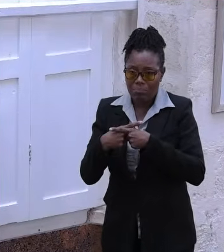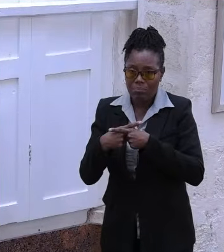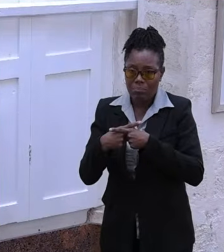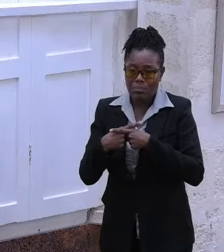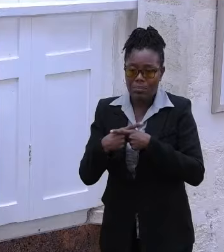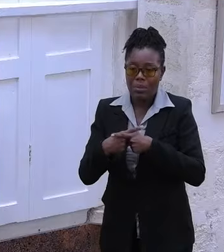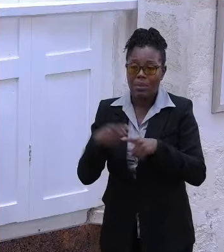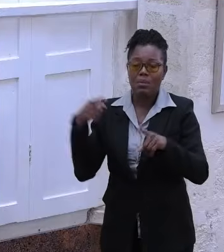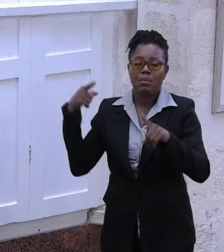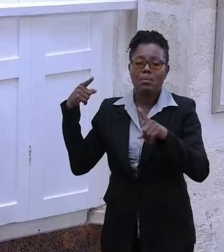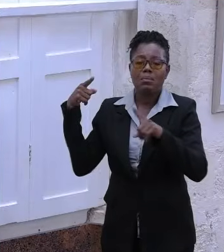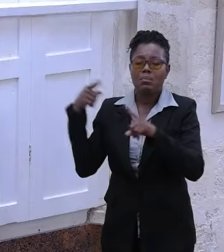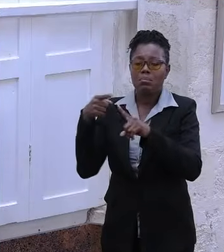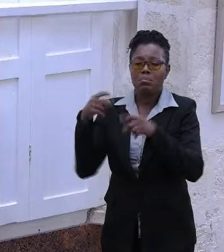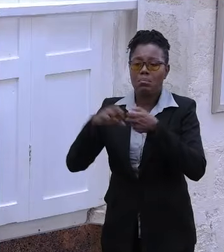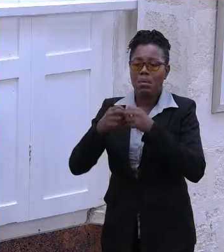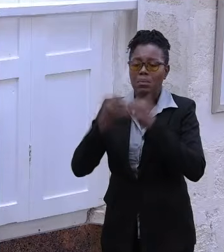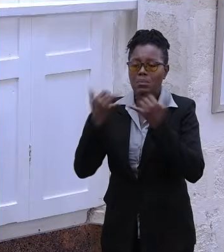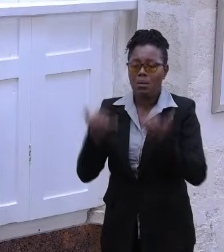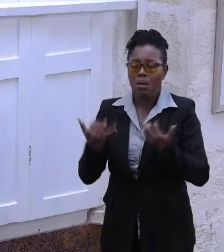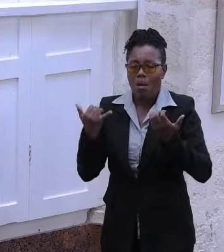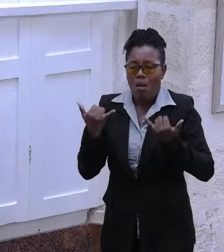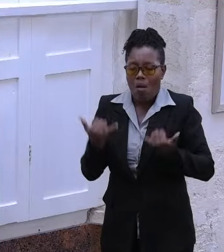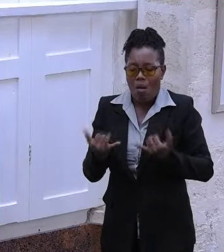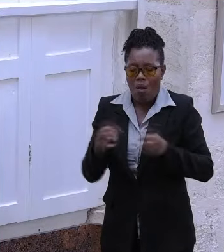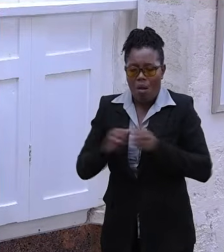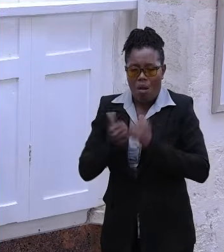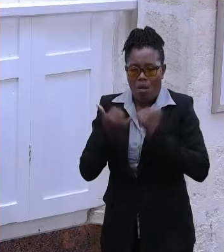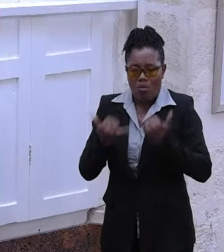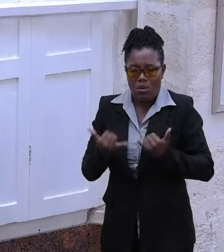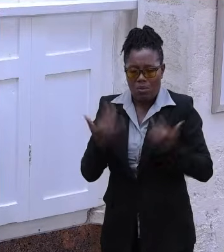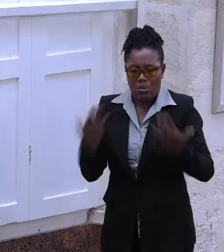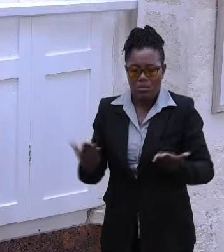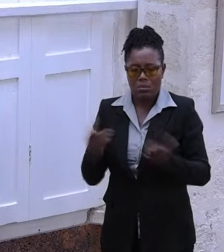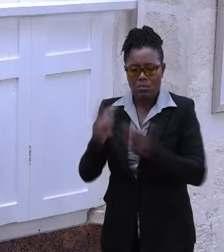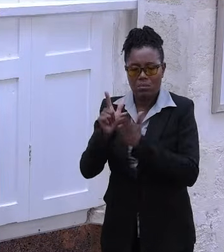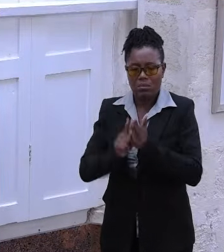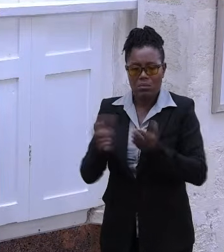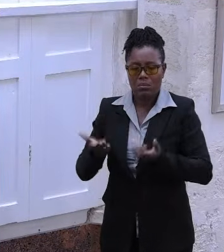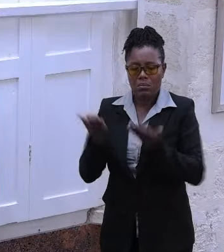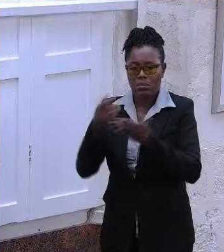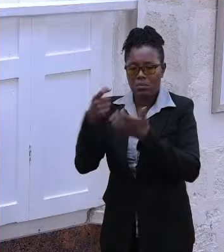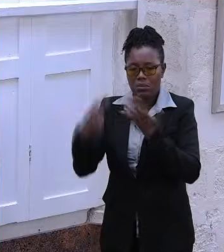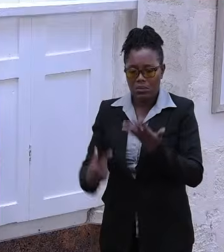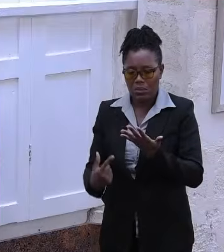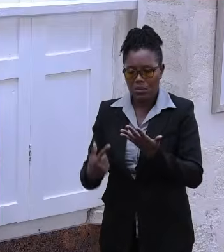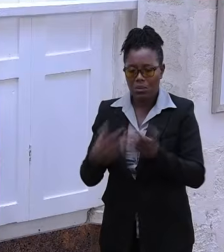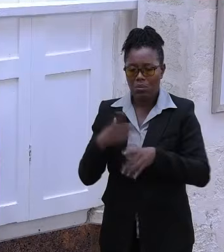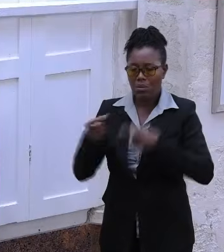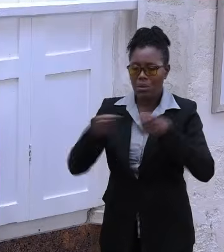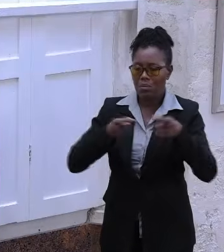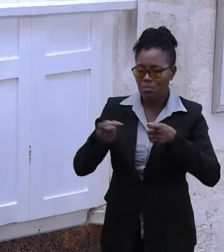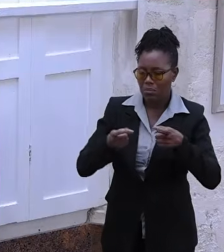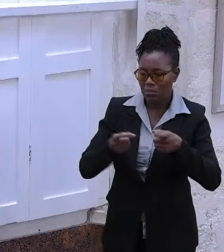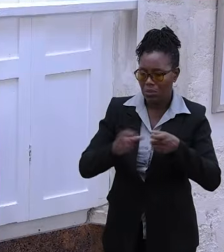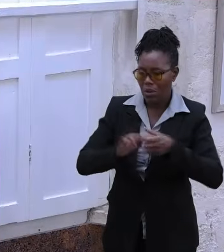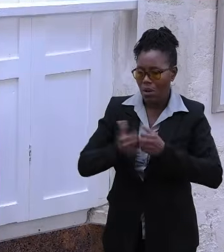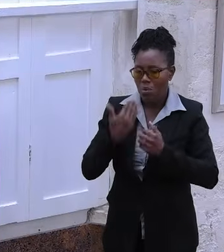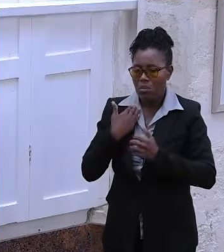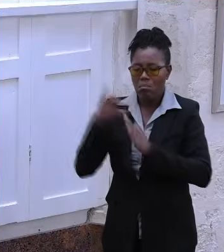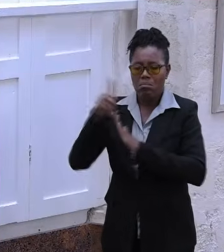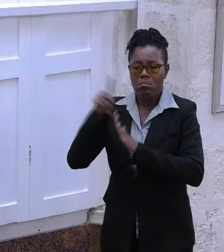is, how do we frame in this particular type of legislation these things that we're trying to change? How do we not